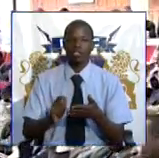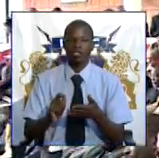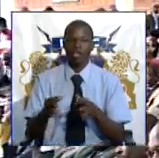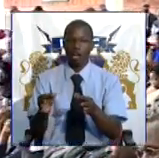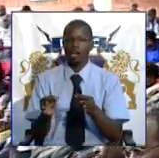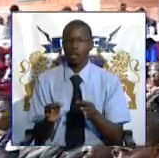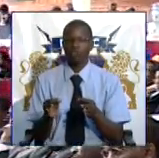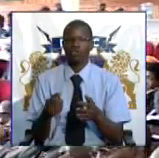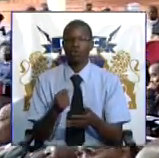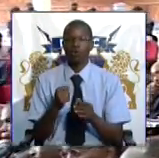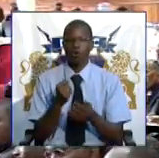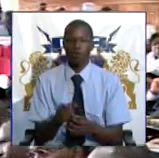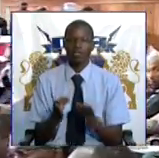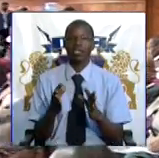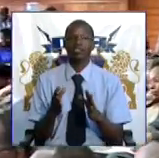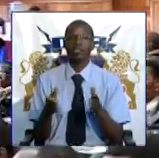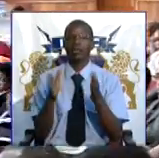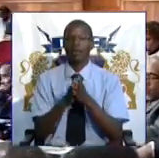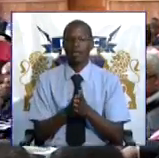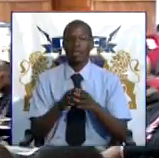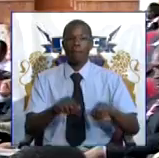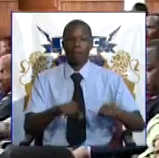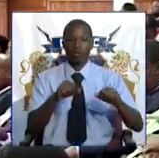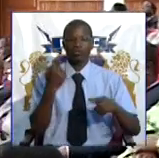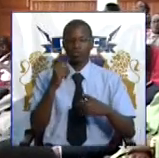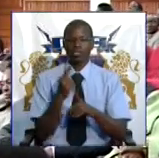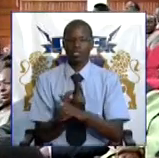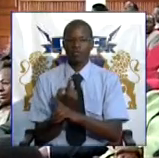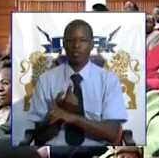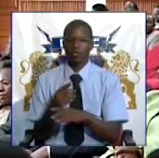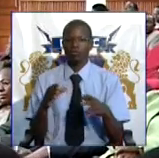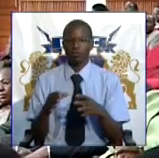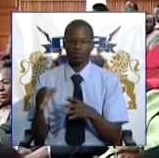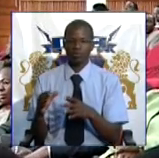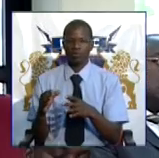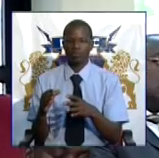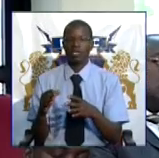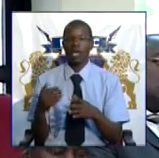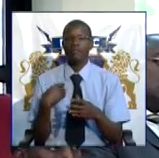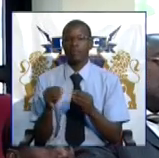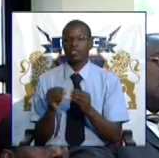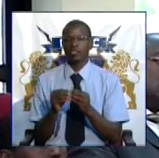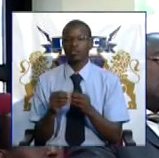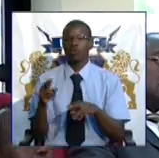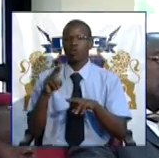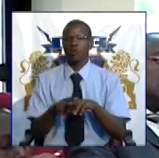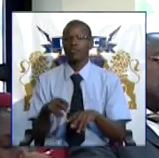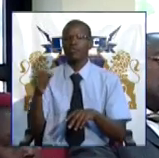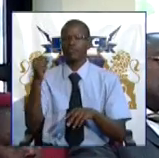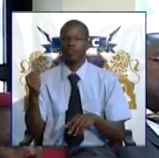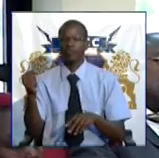officers, and heads of corporations, which took place at the Kenya Institute of Administration on 5th and 6th